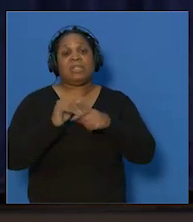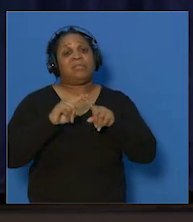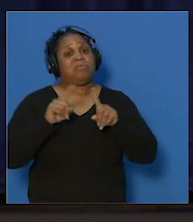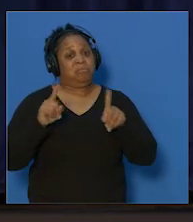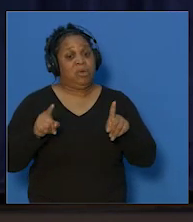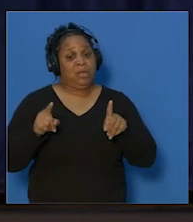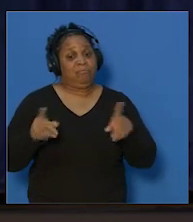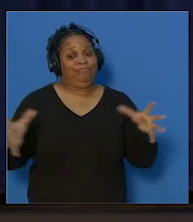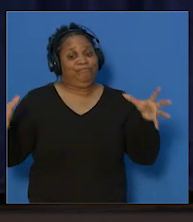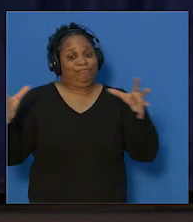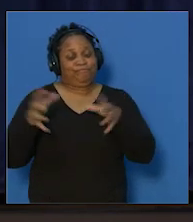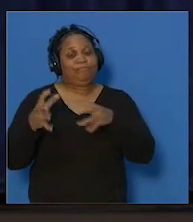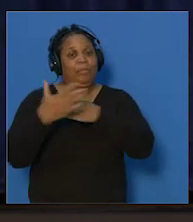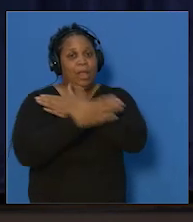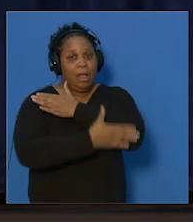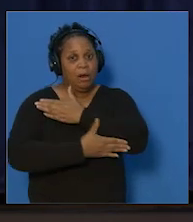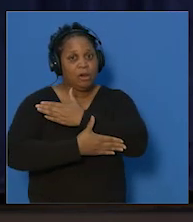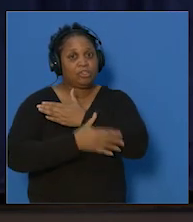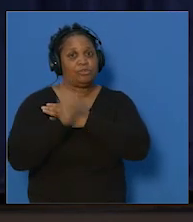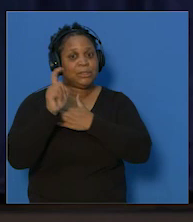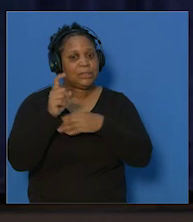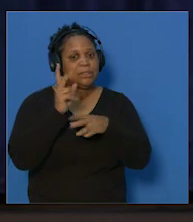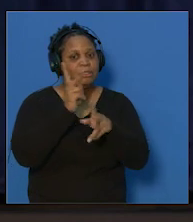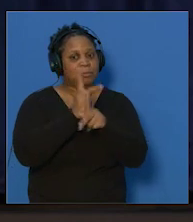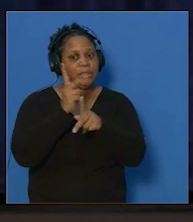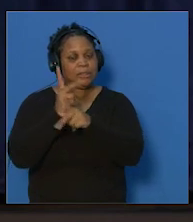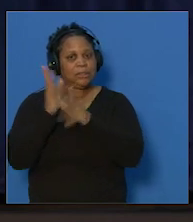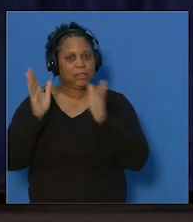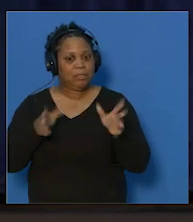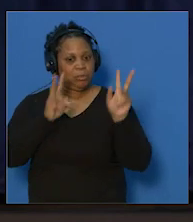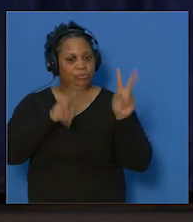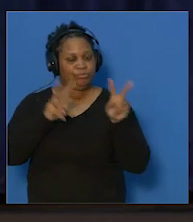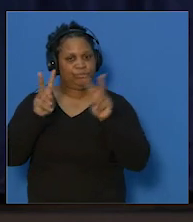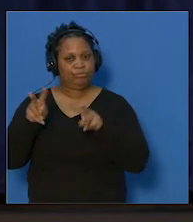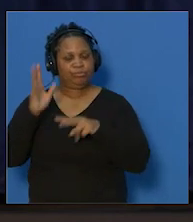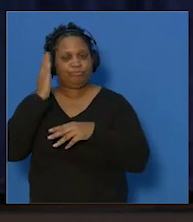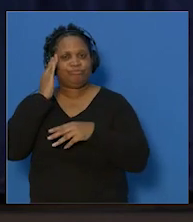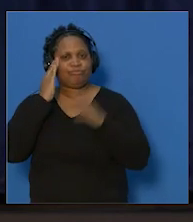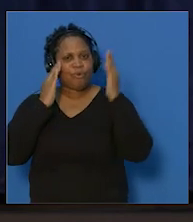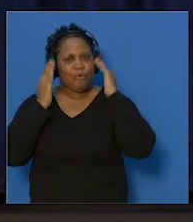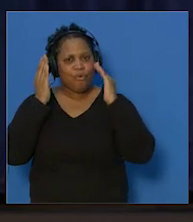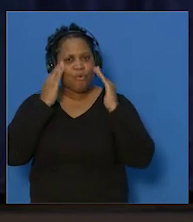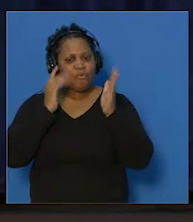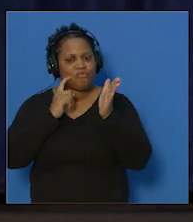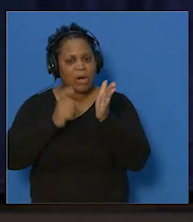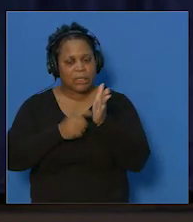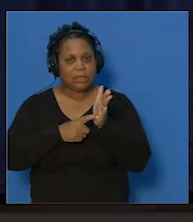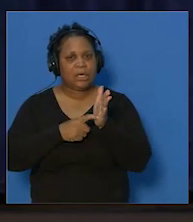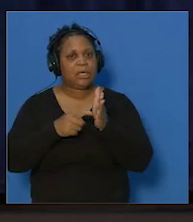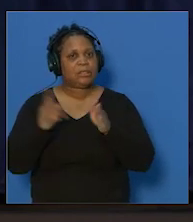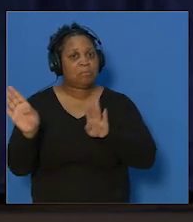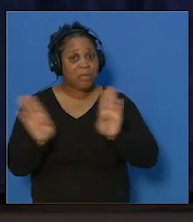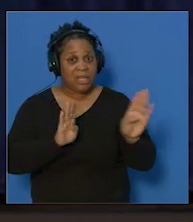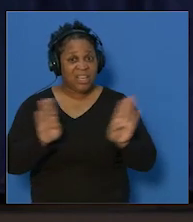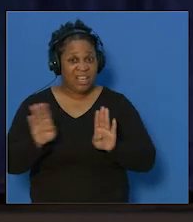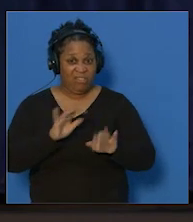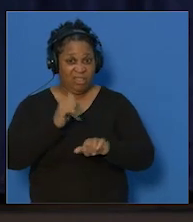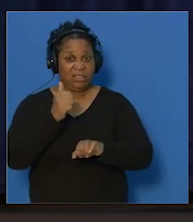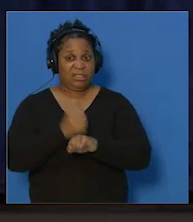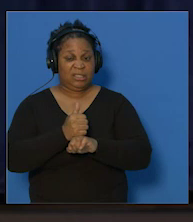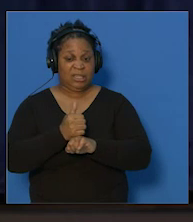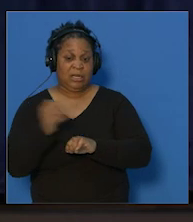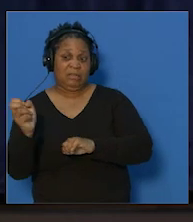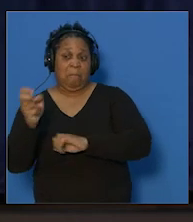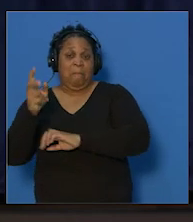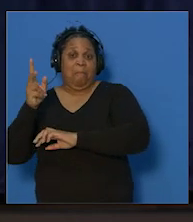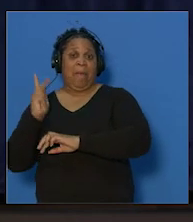a country, we have to be each other's keepers, and we have to know and recognize that anything that we do can set us collectively back.